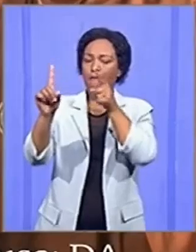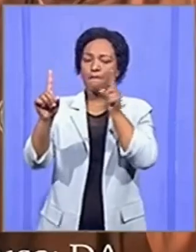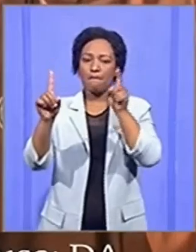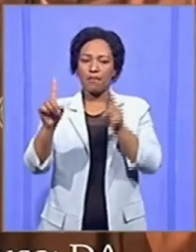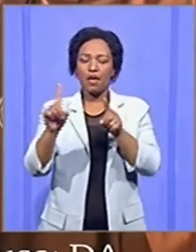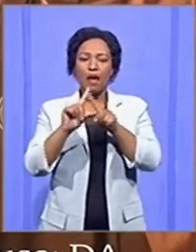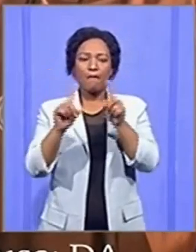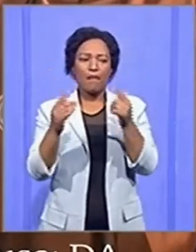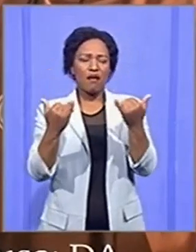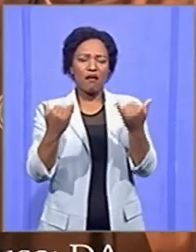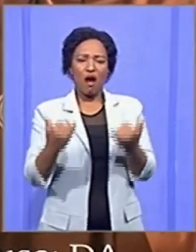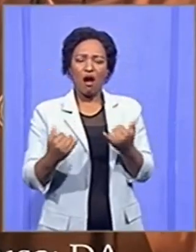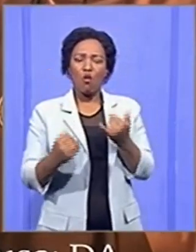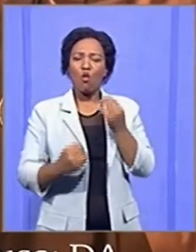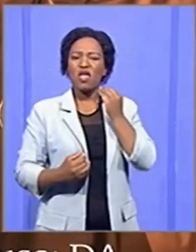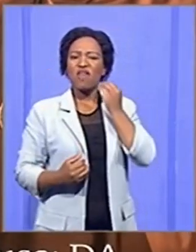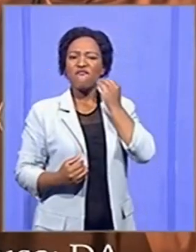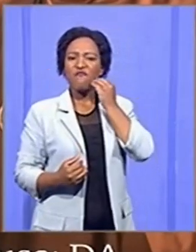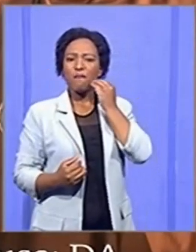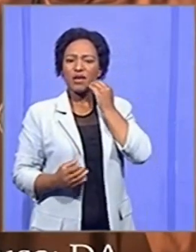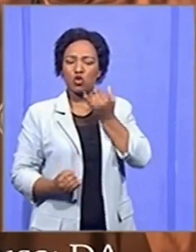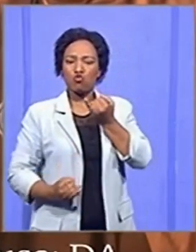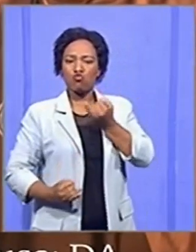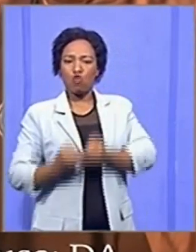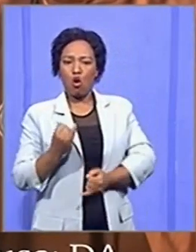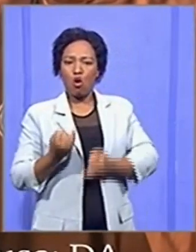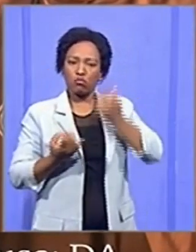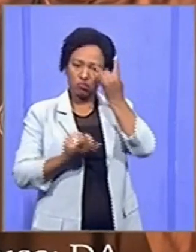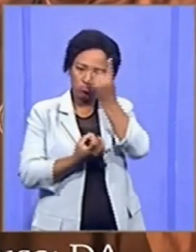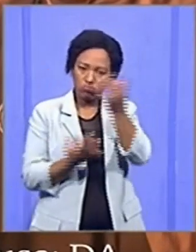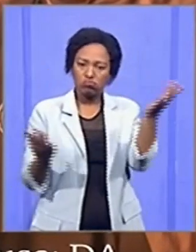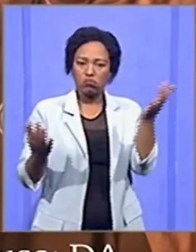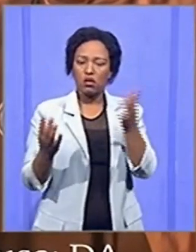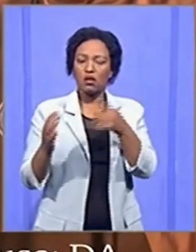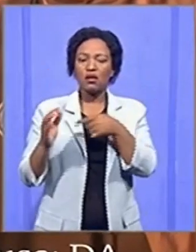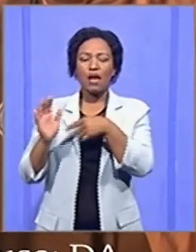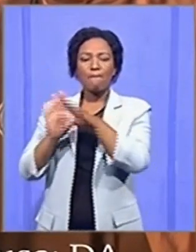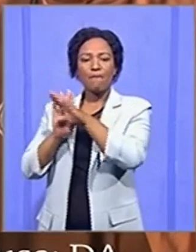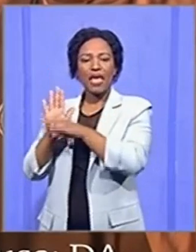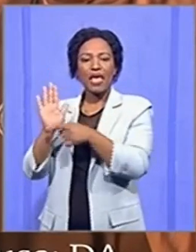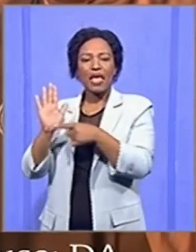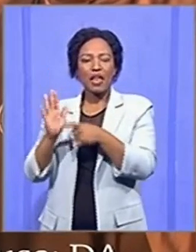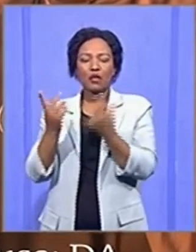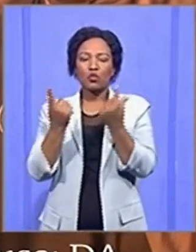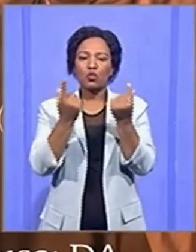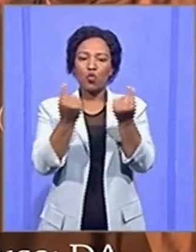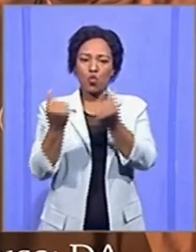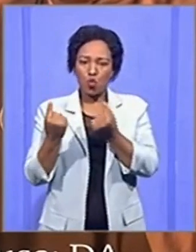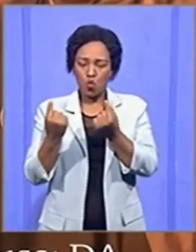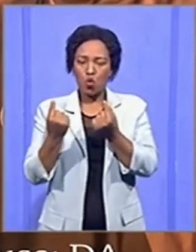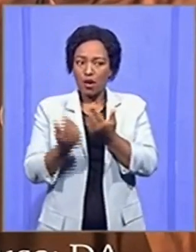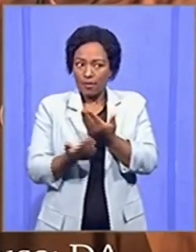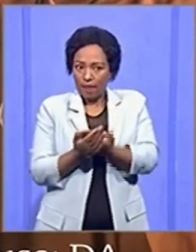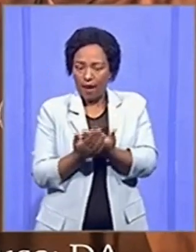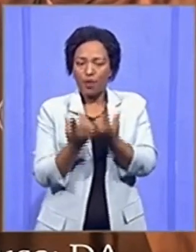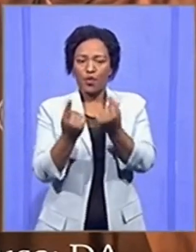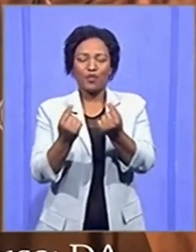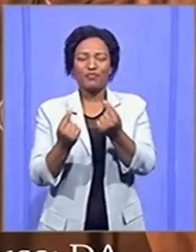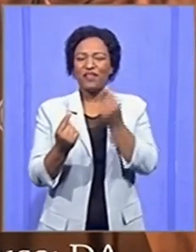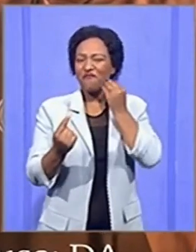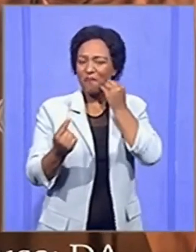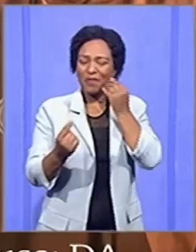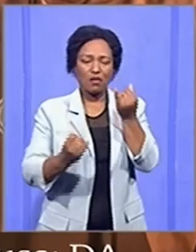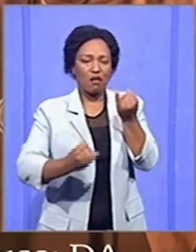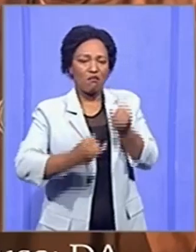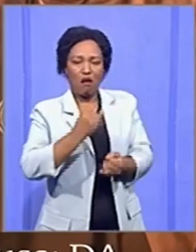deliberate misinformation about what this bill seeks to do and what this bill will be able to do. This bill in its